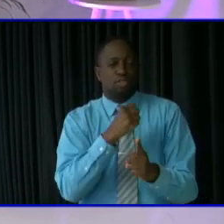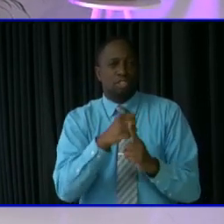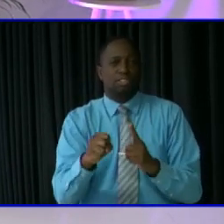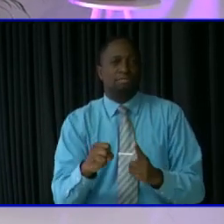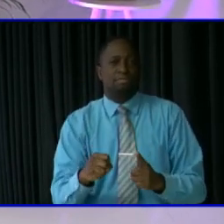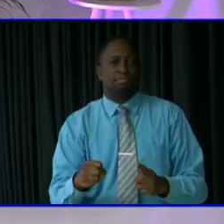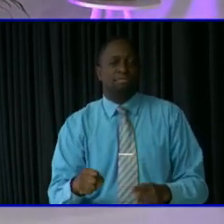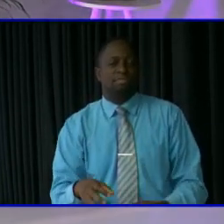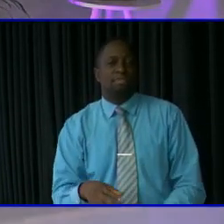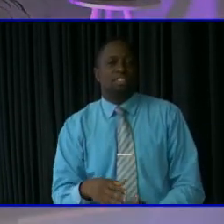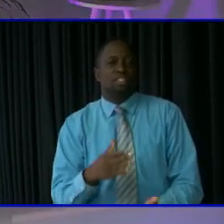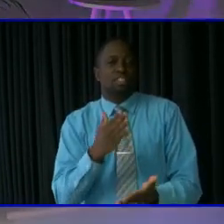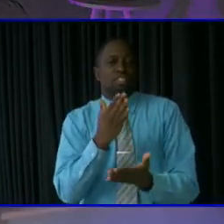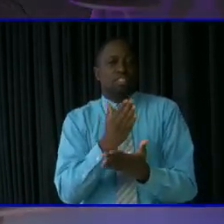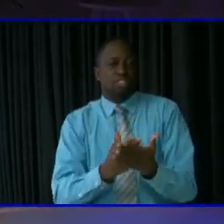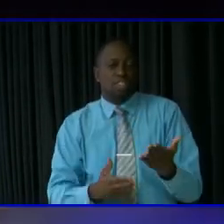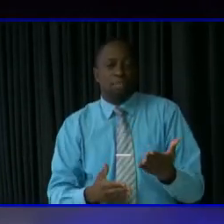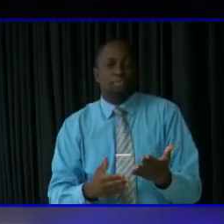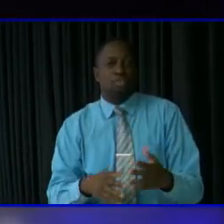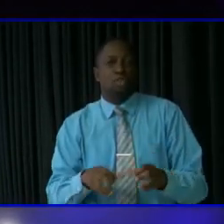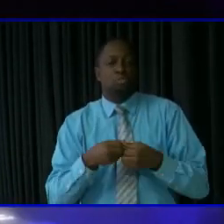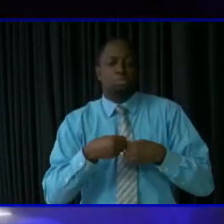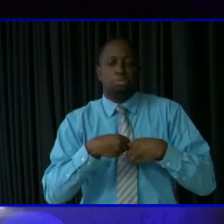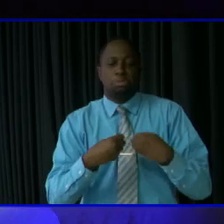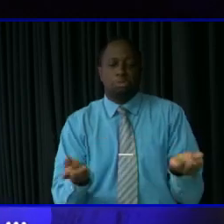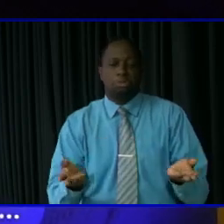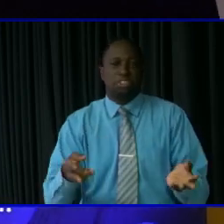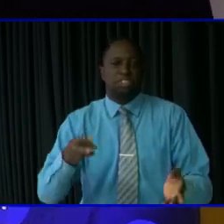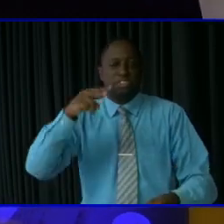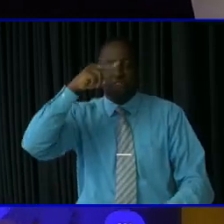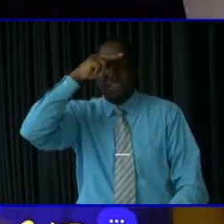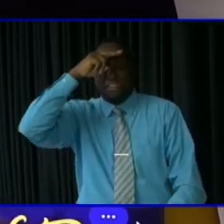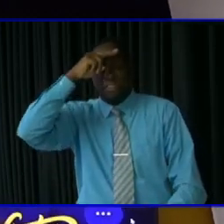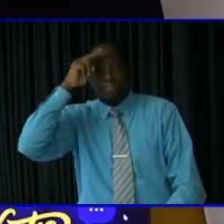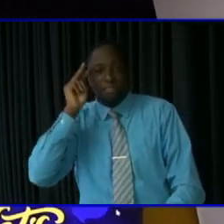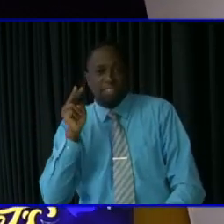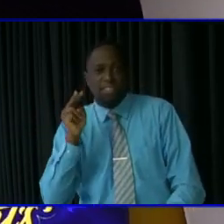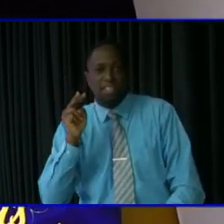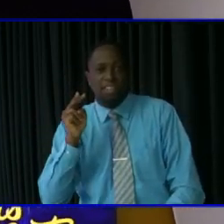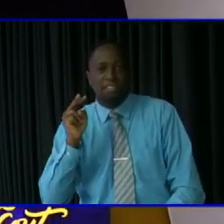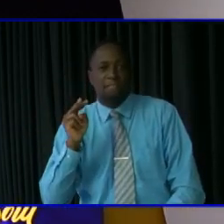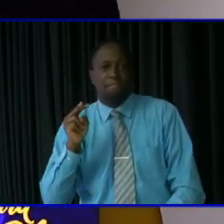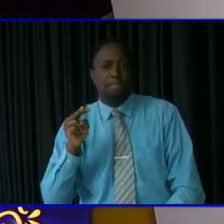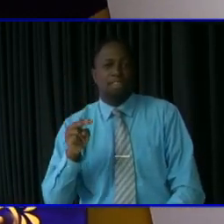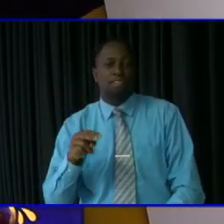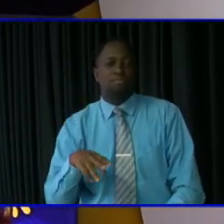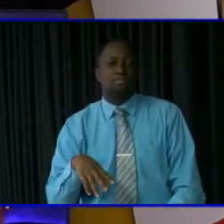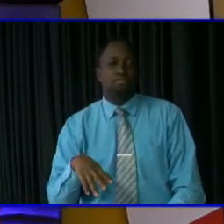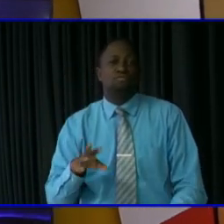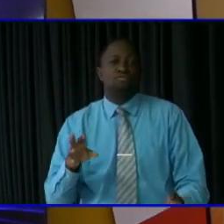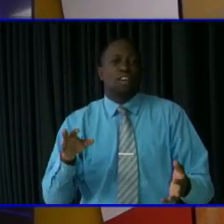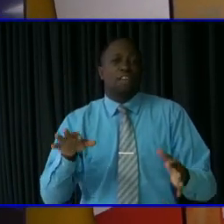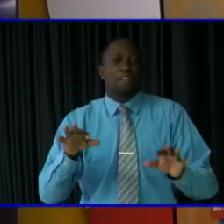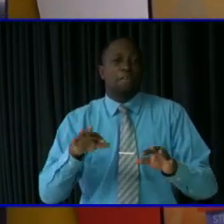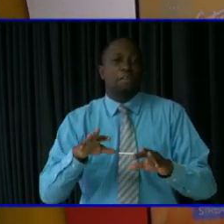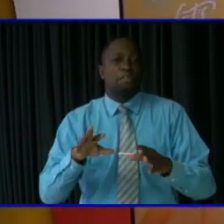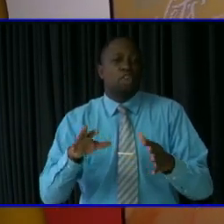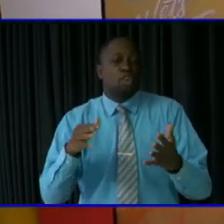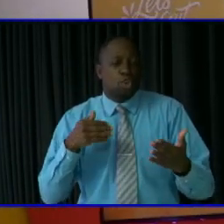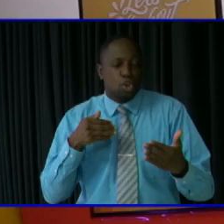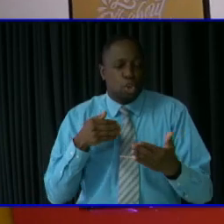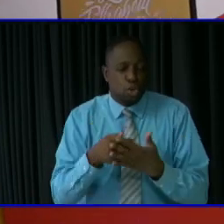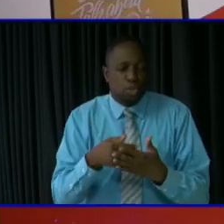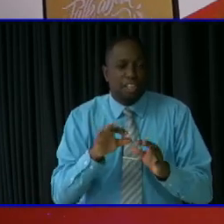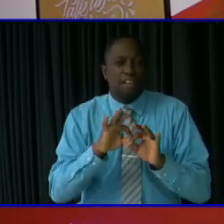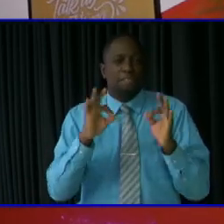virginity even to a close family friend. And you feel like you really should not have any part